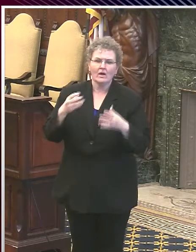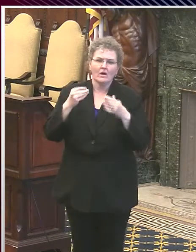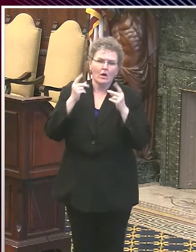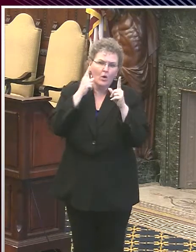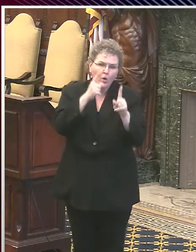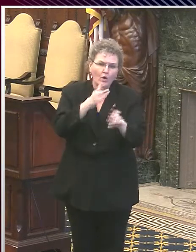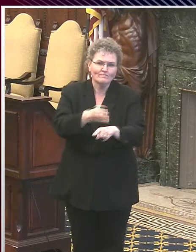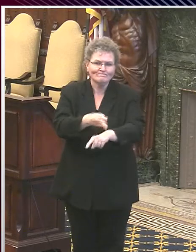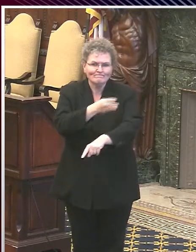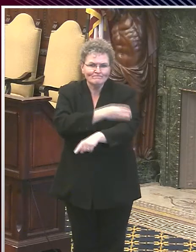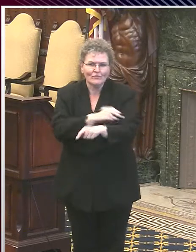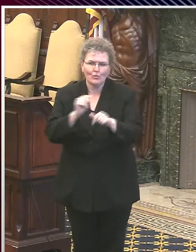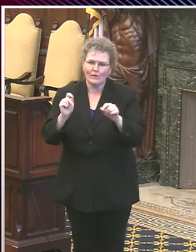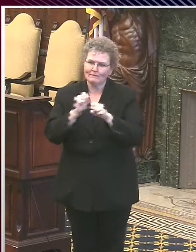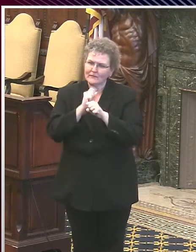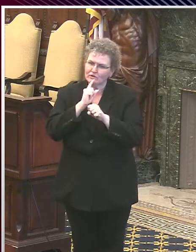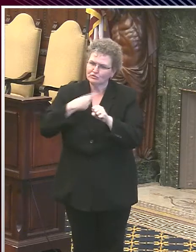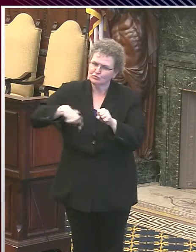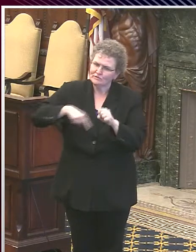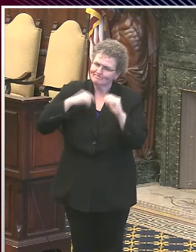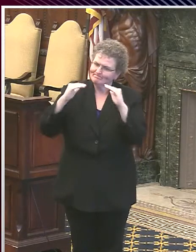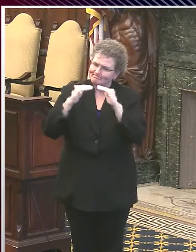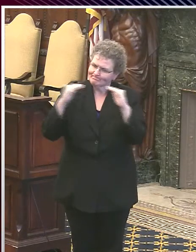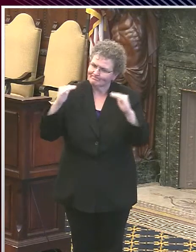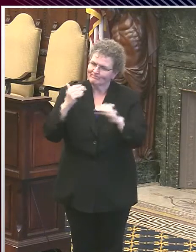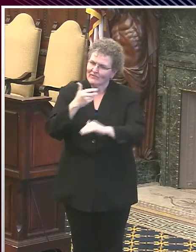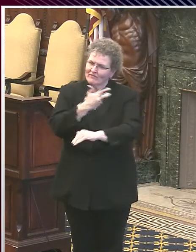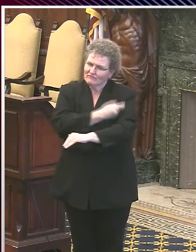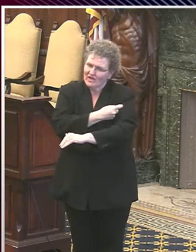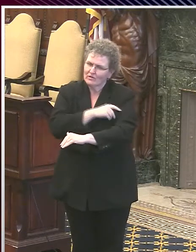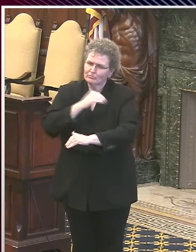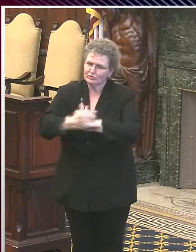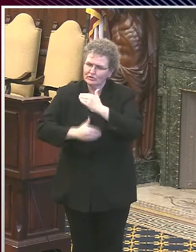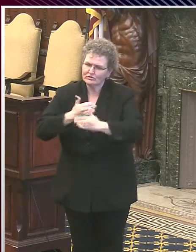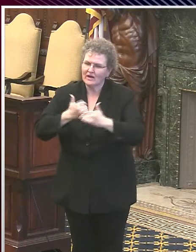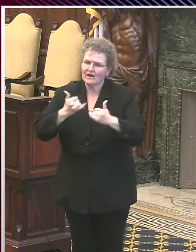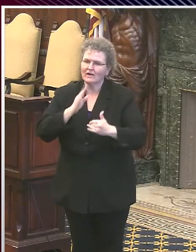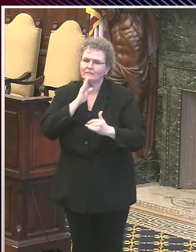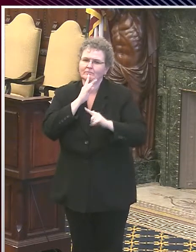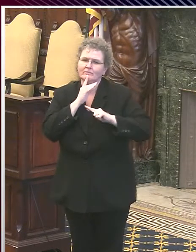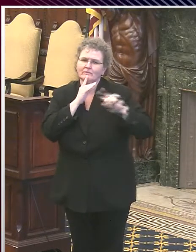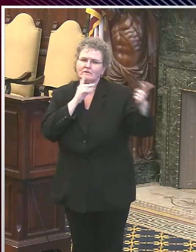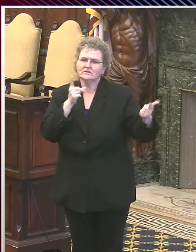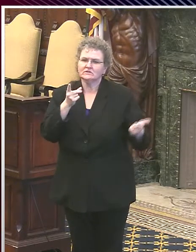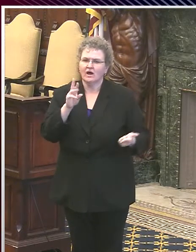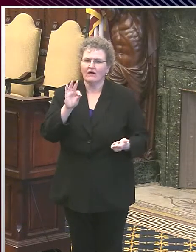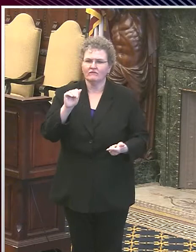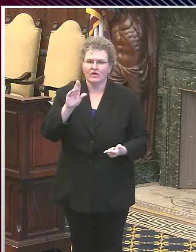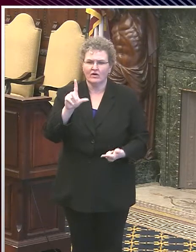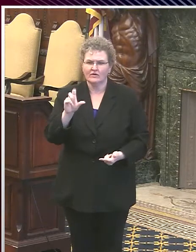ensuring equity in the vaccination process. Now I'd like to turn it over to Dr. Farley.